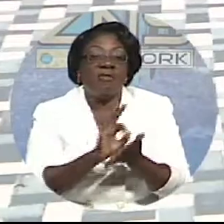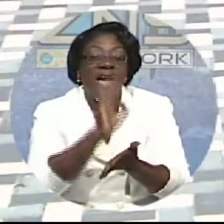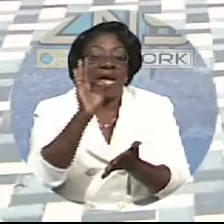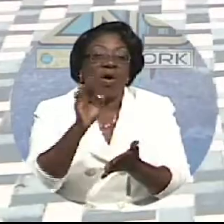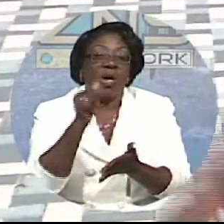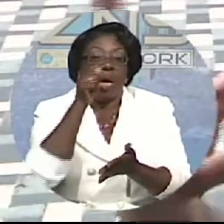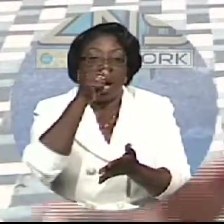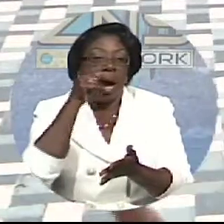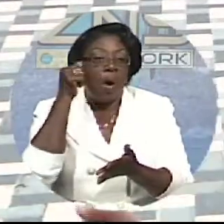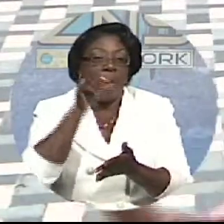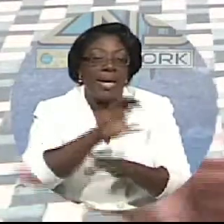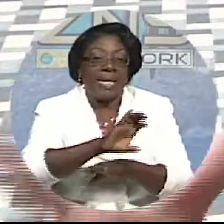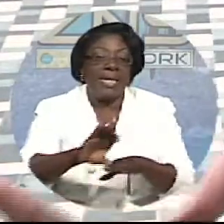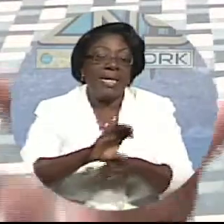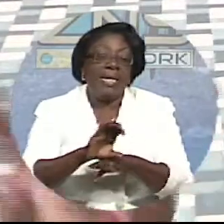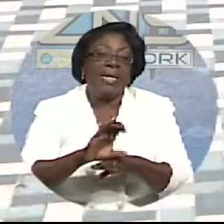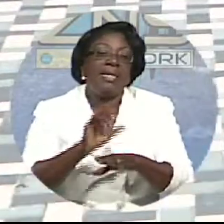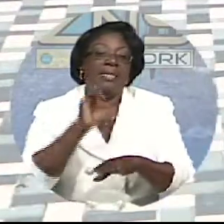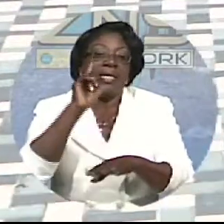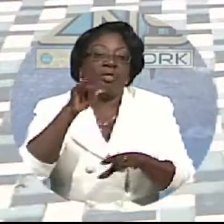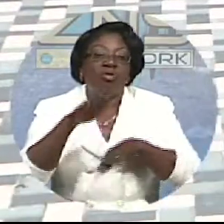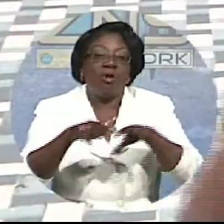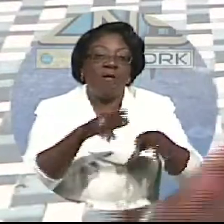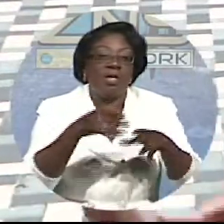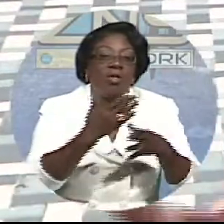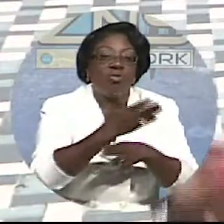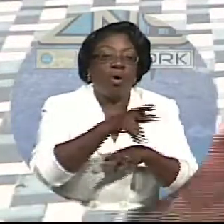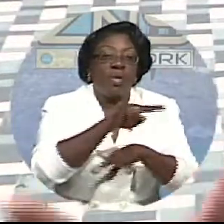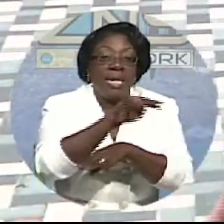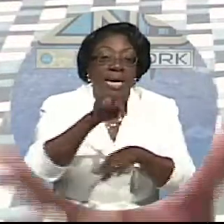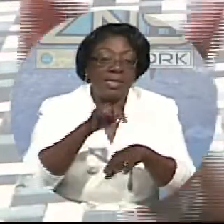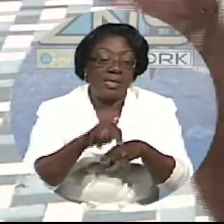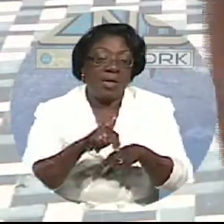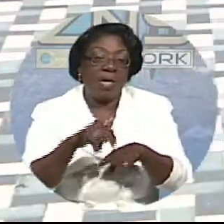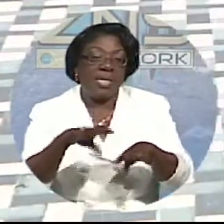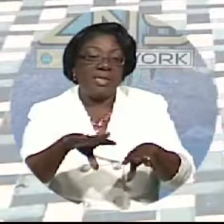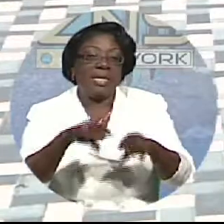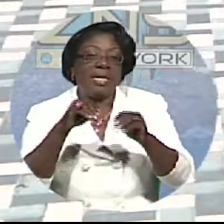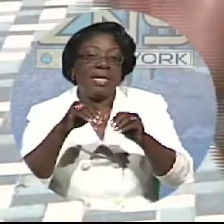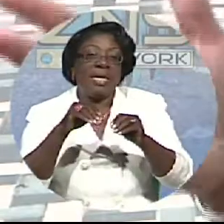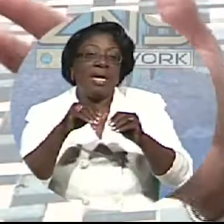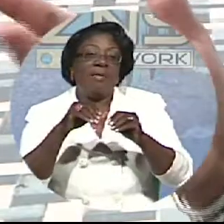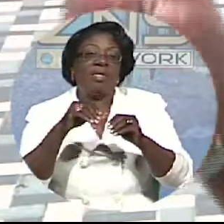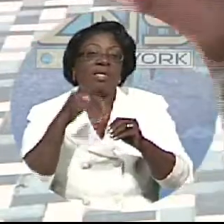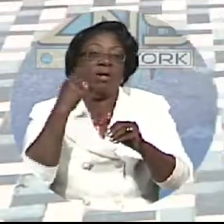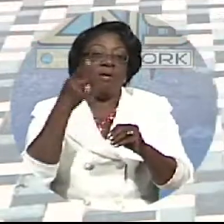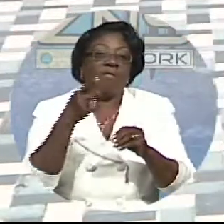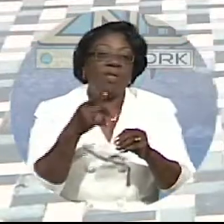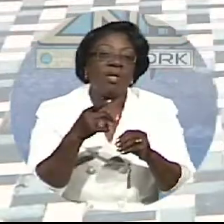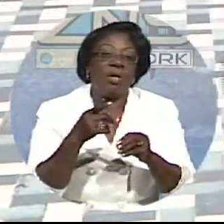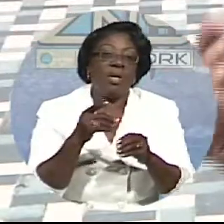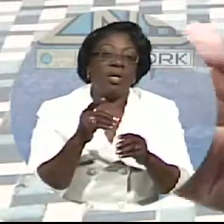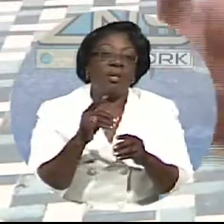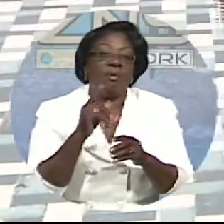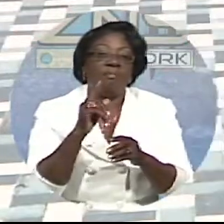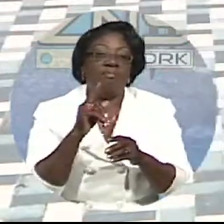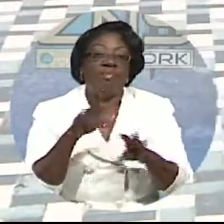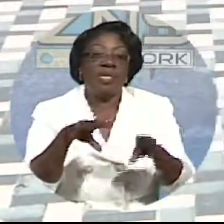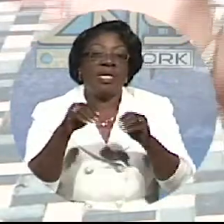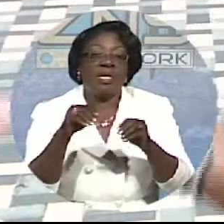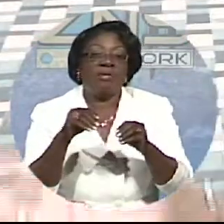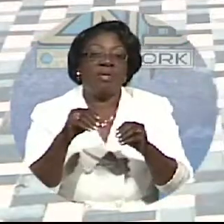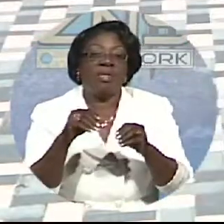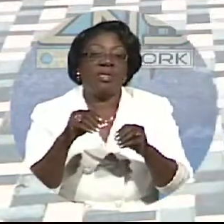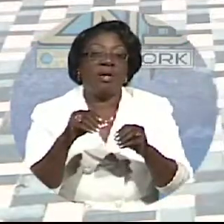walking downtown. They're taking in the natural habitat, and they're also taking advantage of our coastal, and they're also taking advantage somewhat